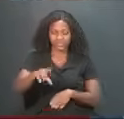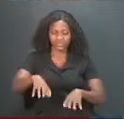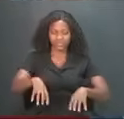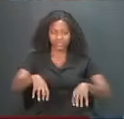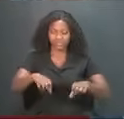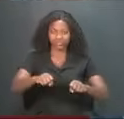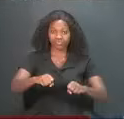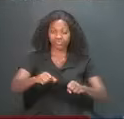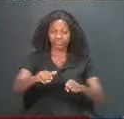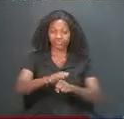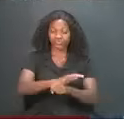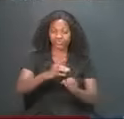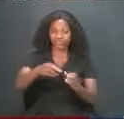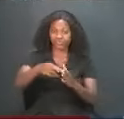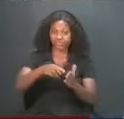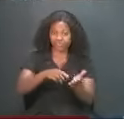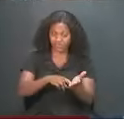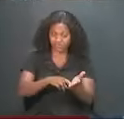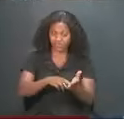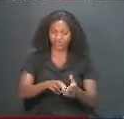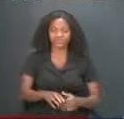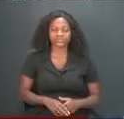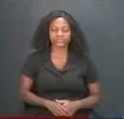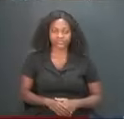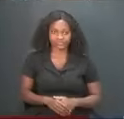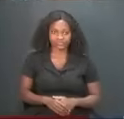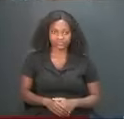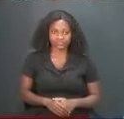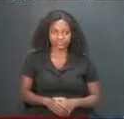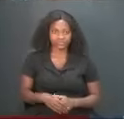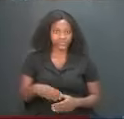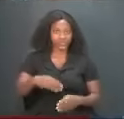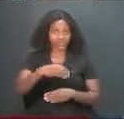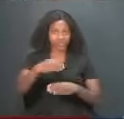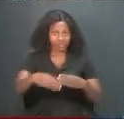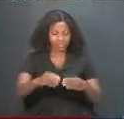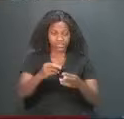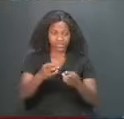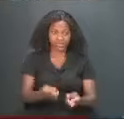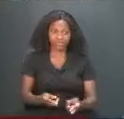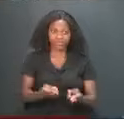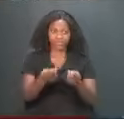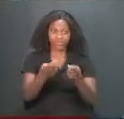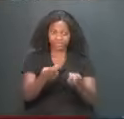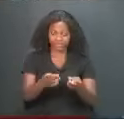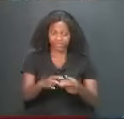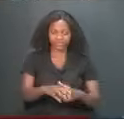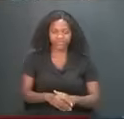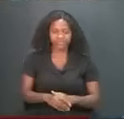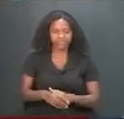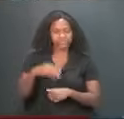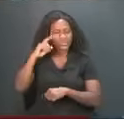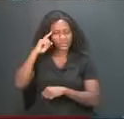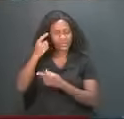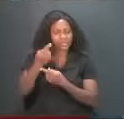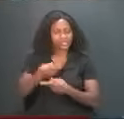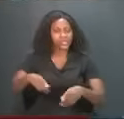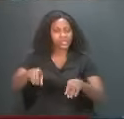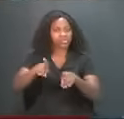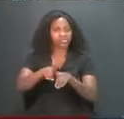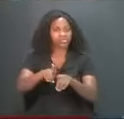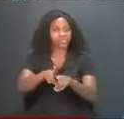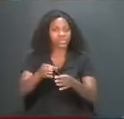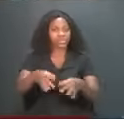entirely read, and I go straight away, Mr. Speaker, to the conclusion and recommendation. In view of the critical role that the security services